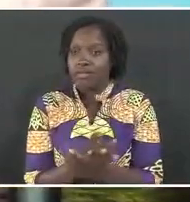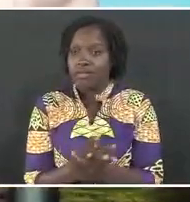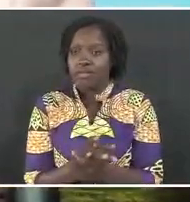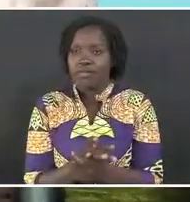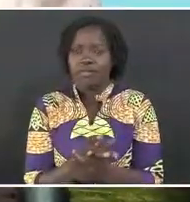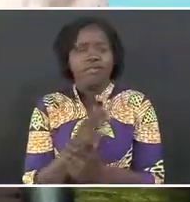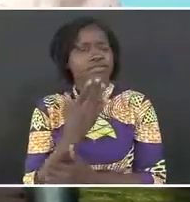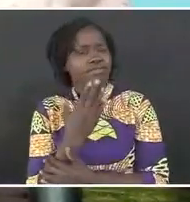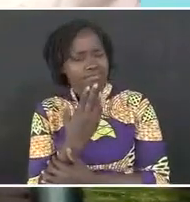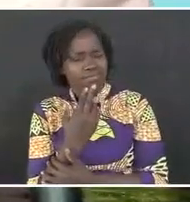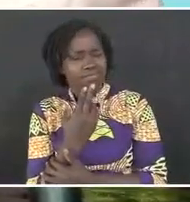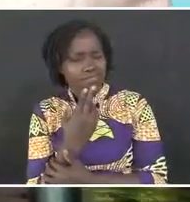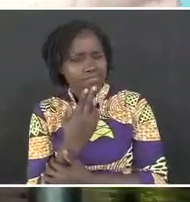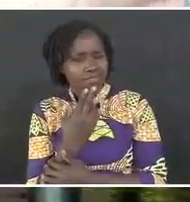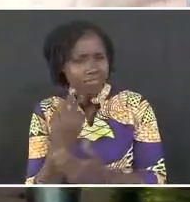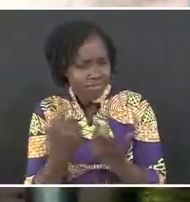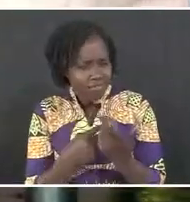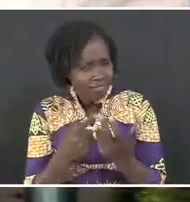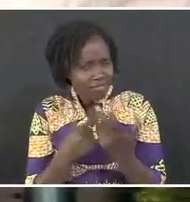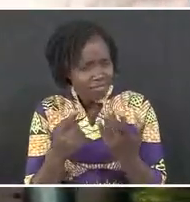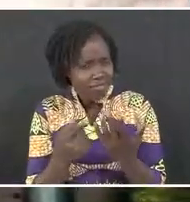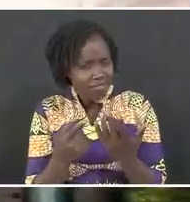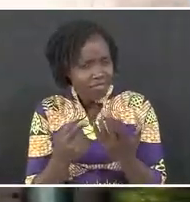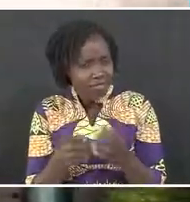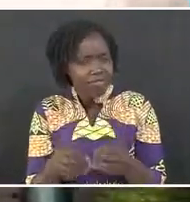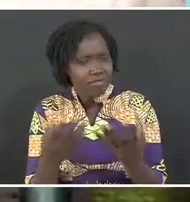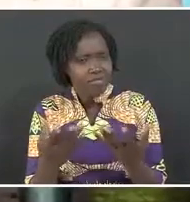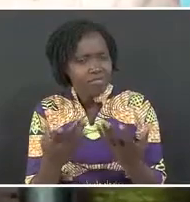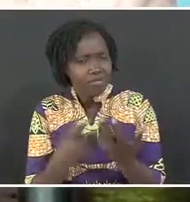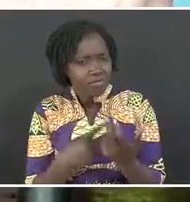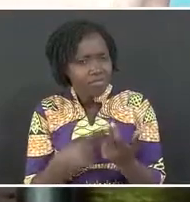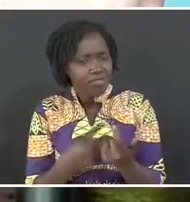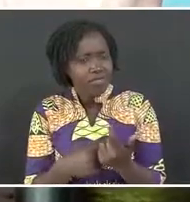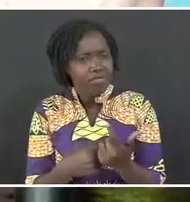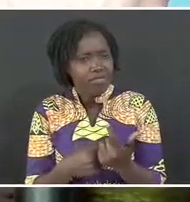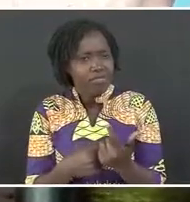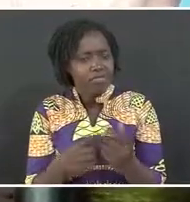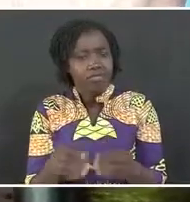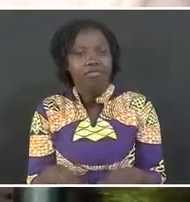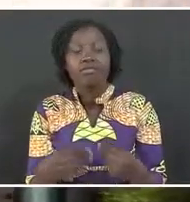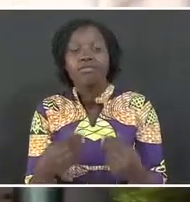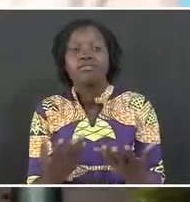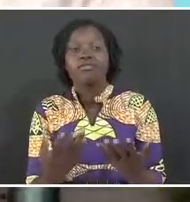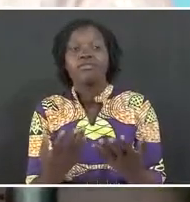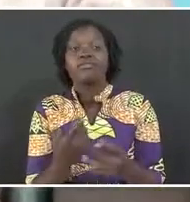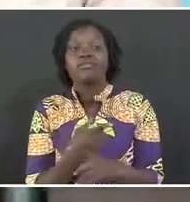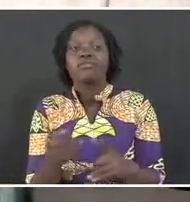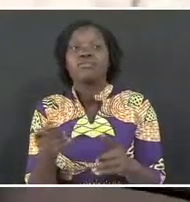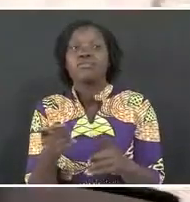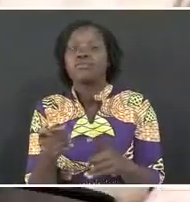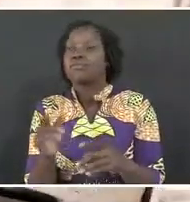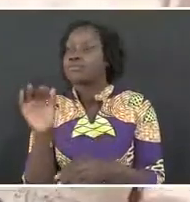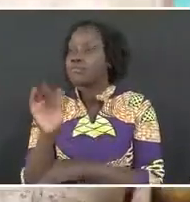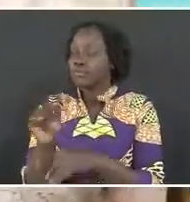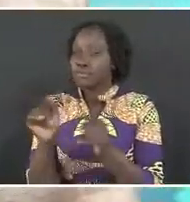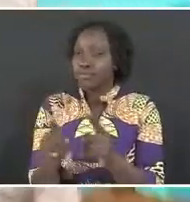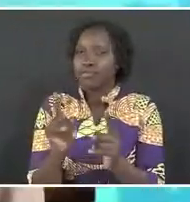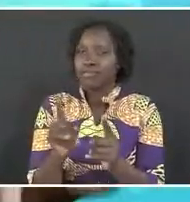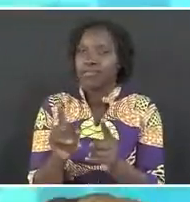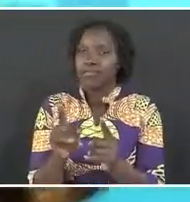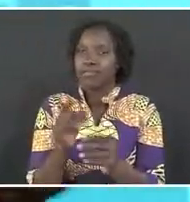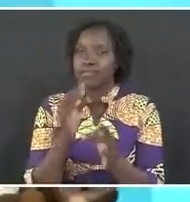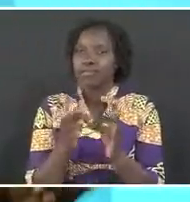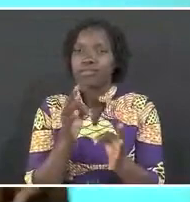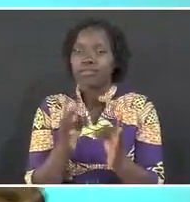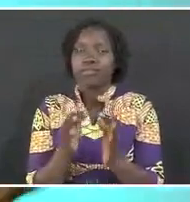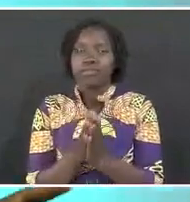I wonder how much we pray. I wonder how much we give. But ask yourself, supposing